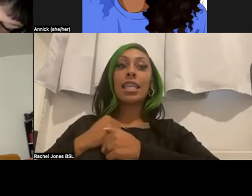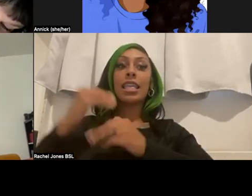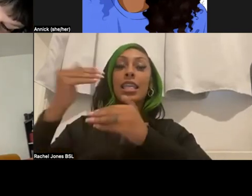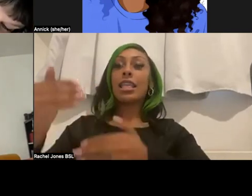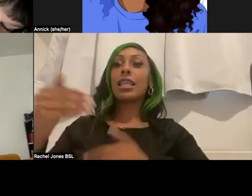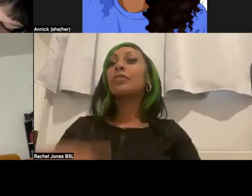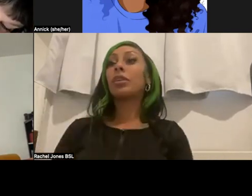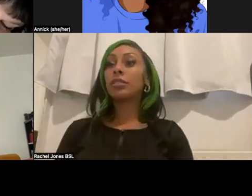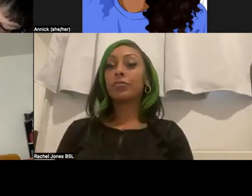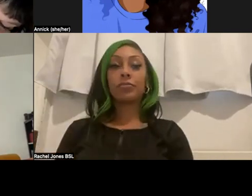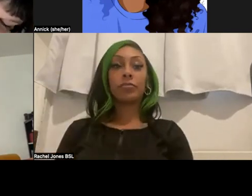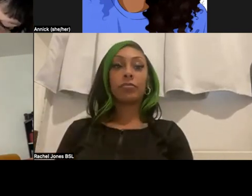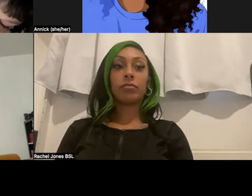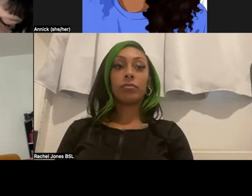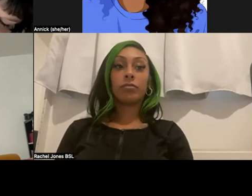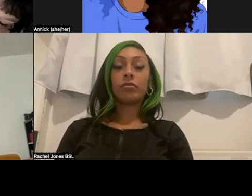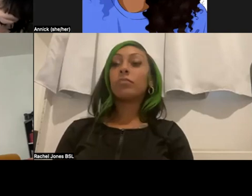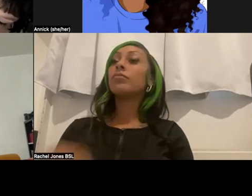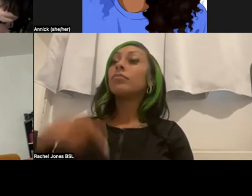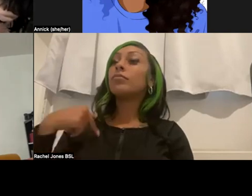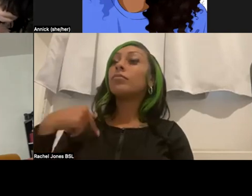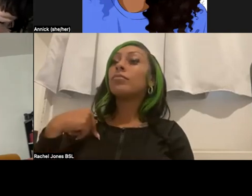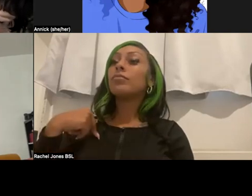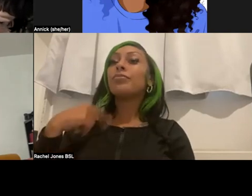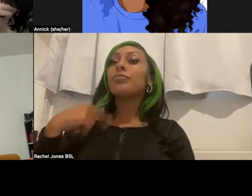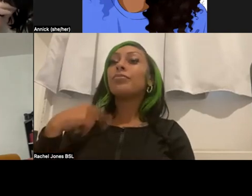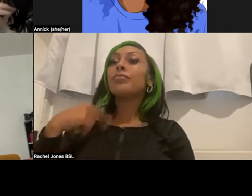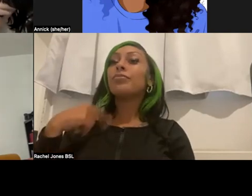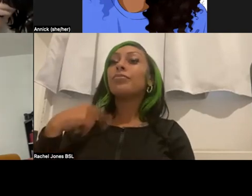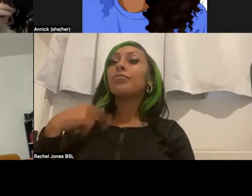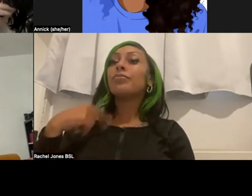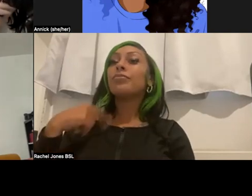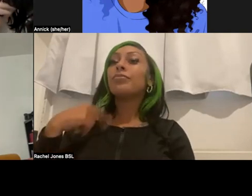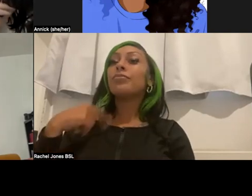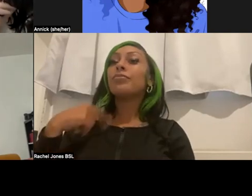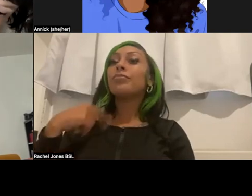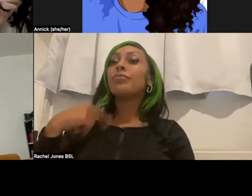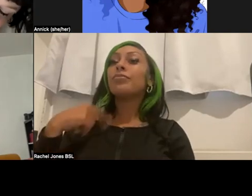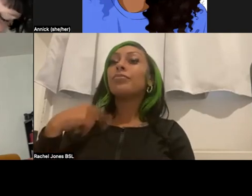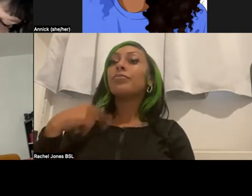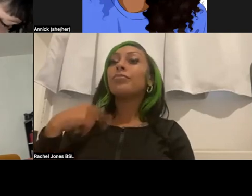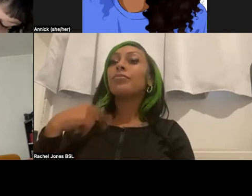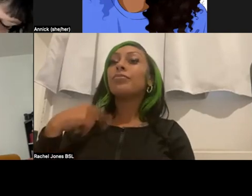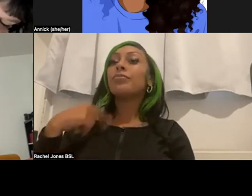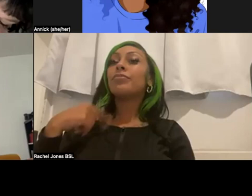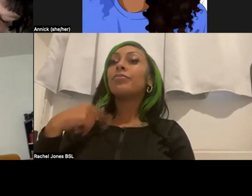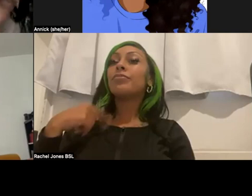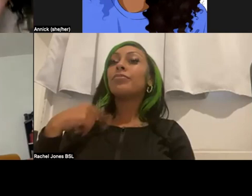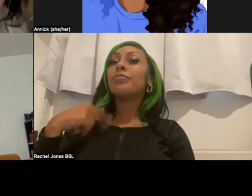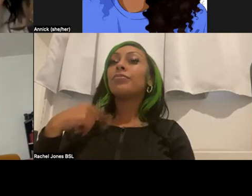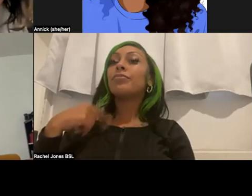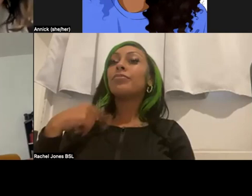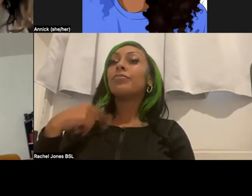impetuses for pursuing PhD study came from suggestions that both my academic